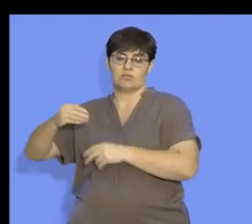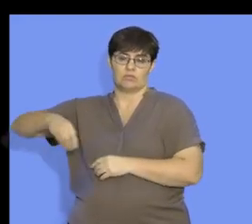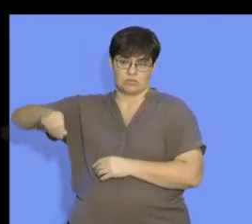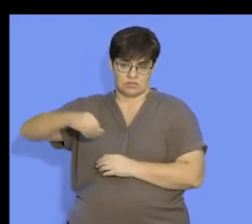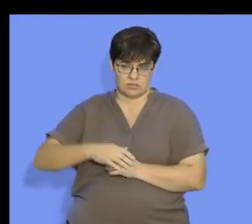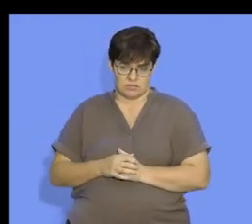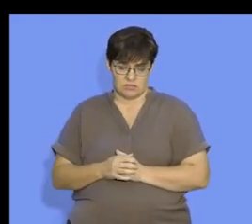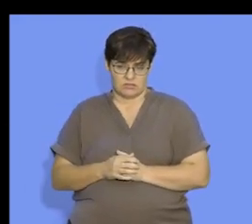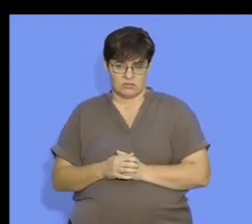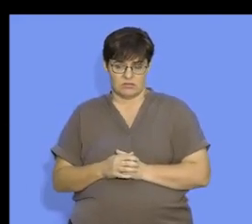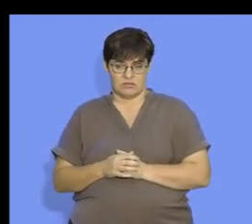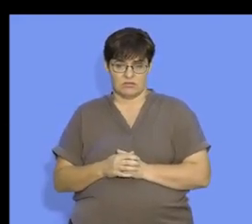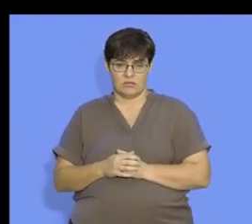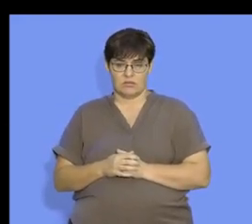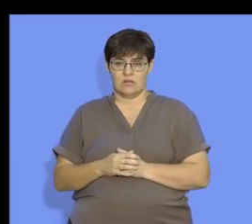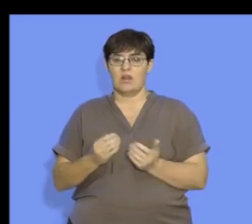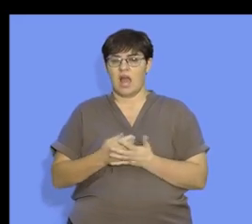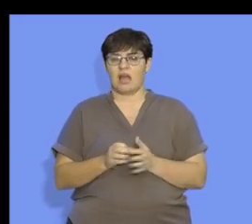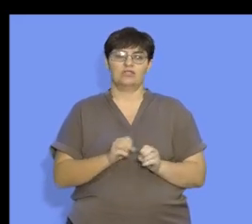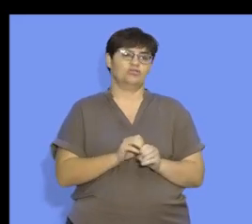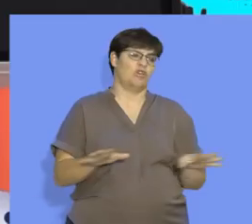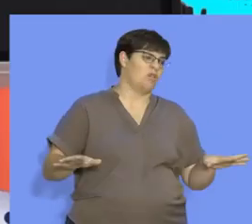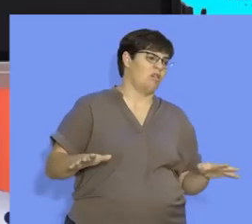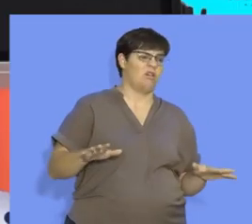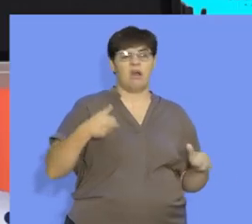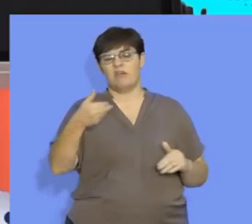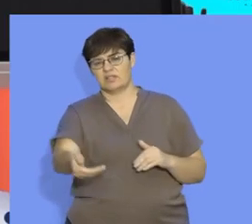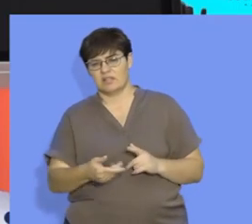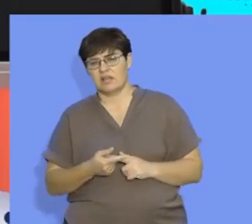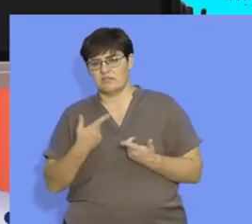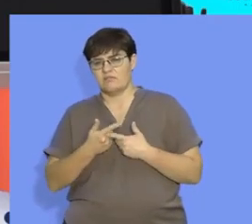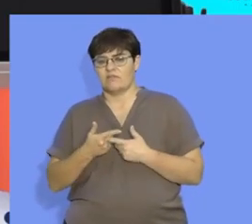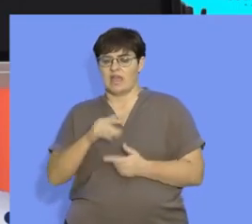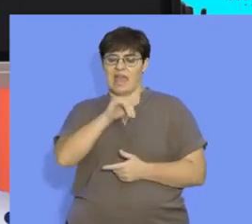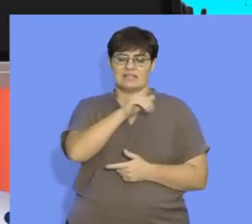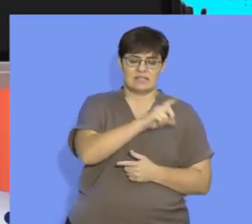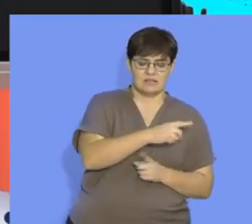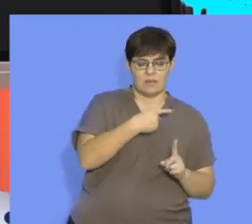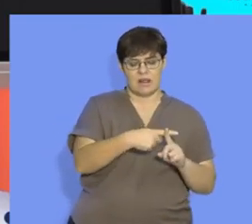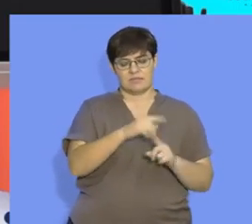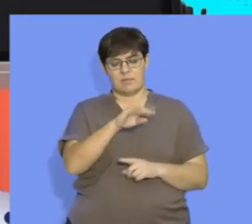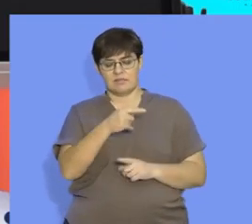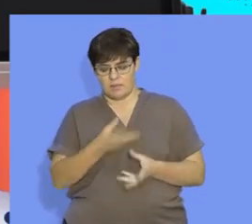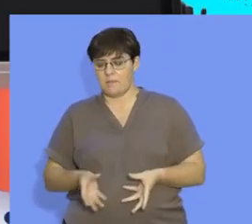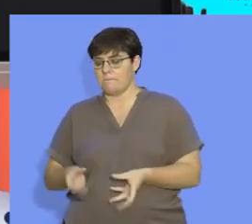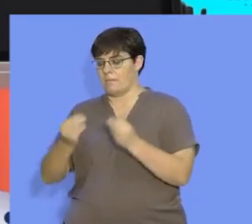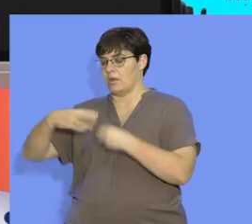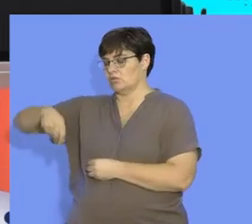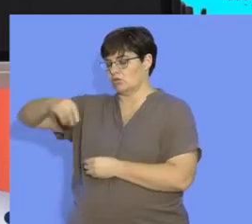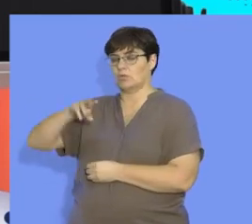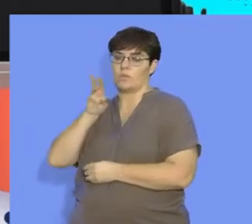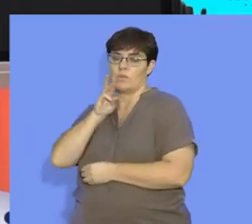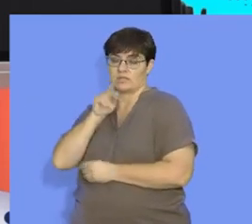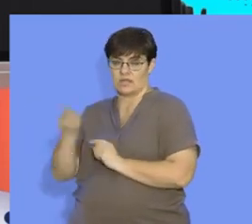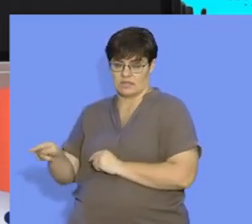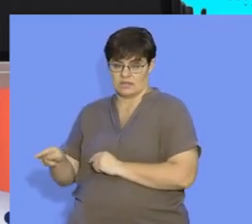salt preparations. Okay, so beyond generalizing that if you react an acid and a base, you get salt and